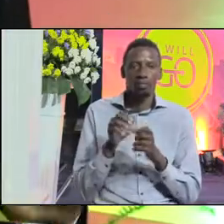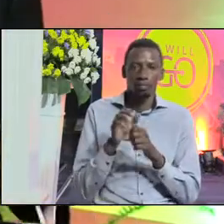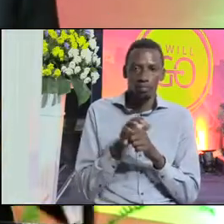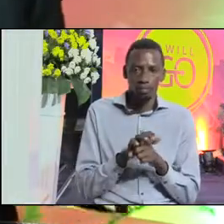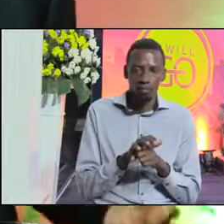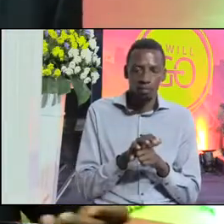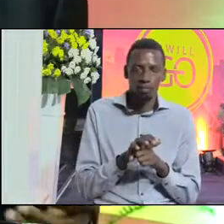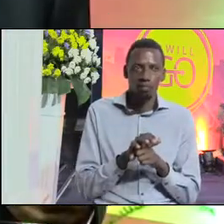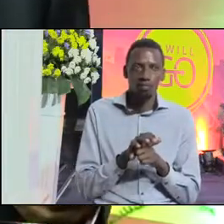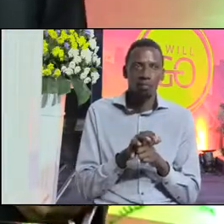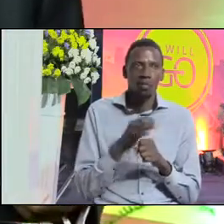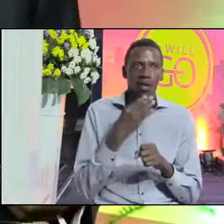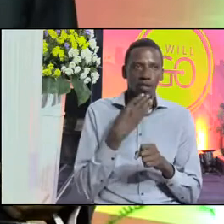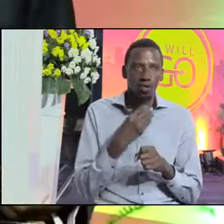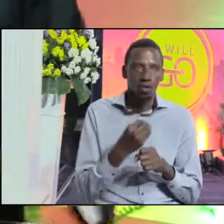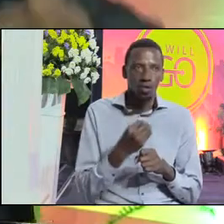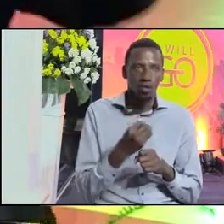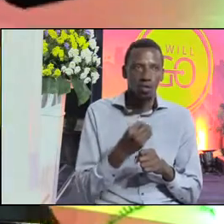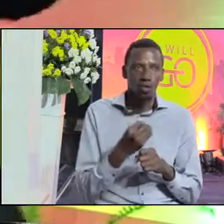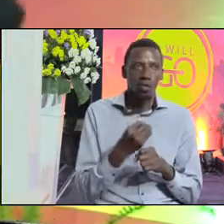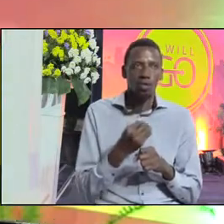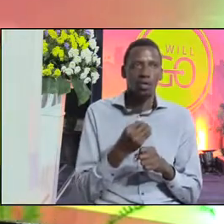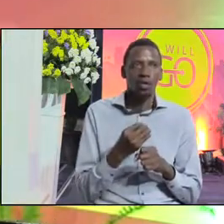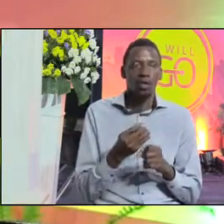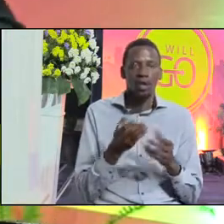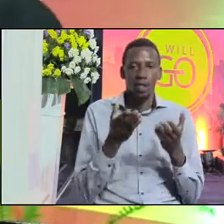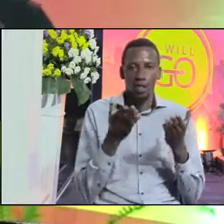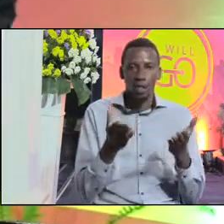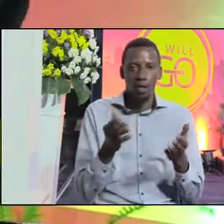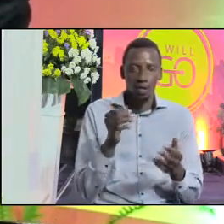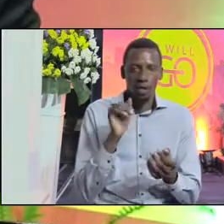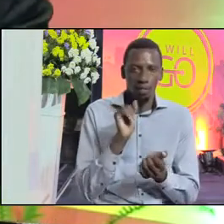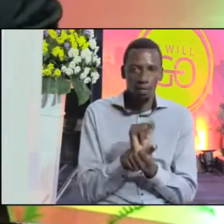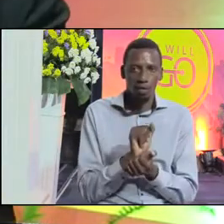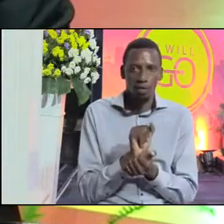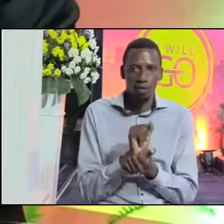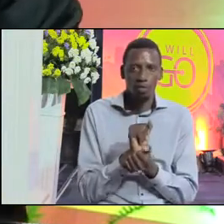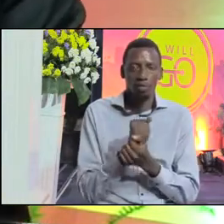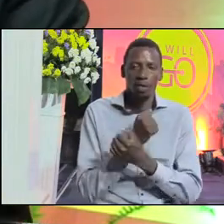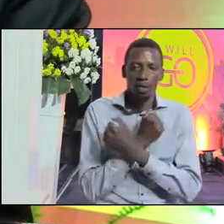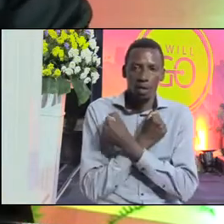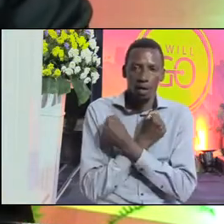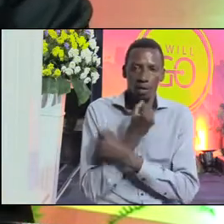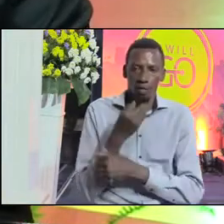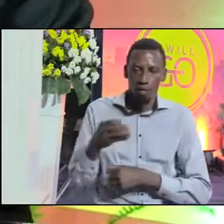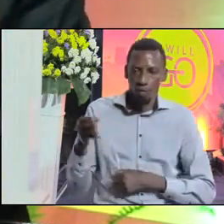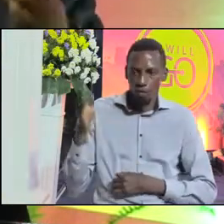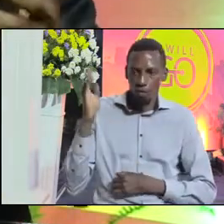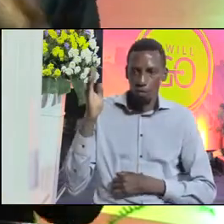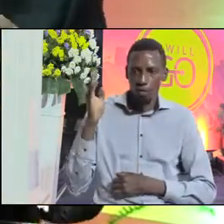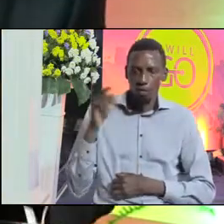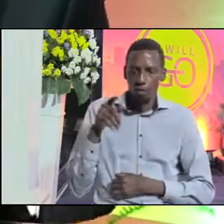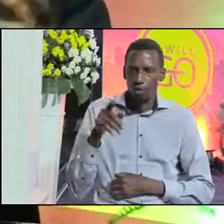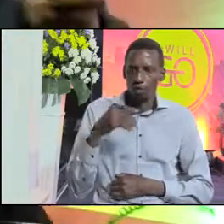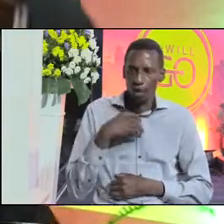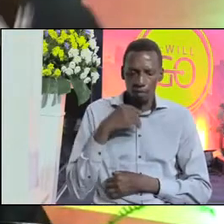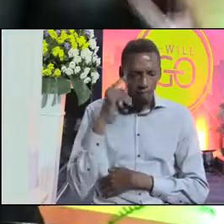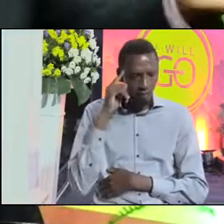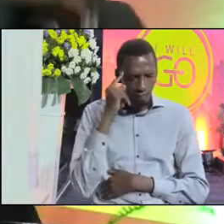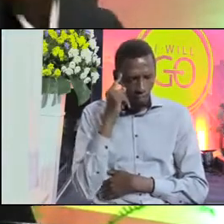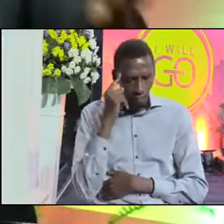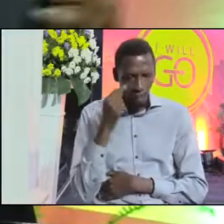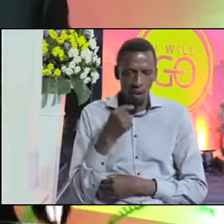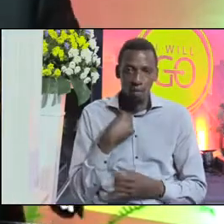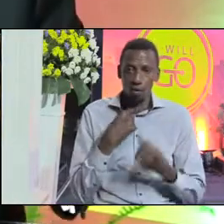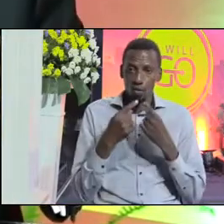of their own rank and station, they are called beloved of God. Have you ever pondered? I'm talking